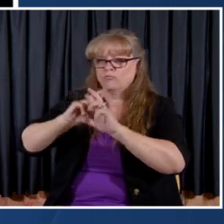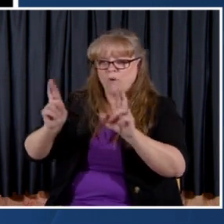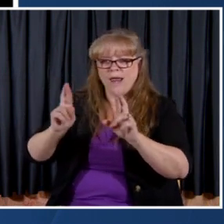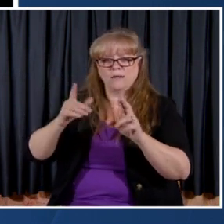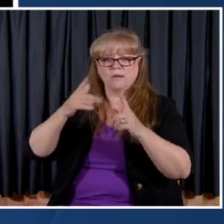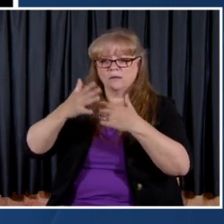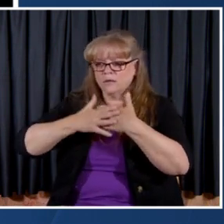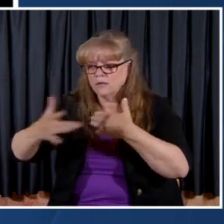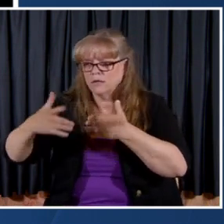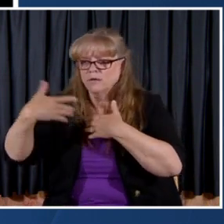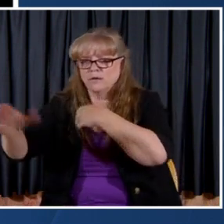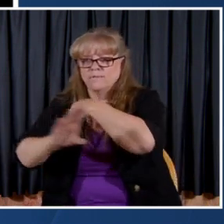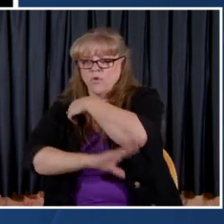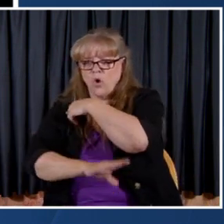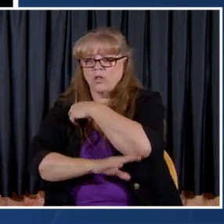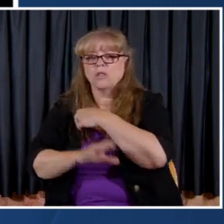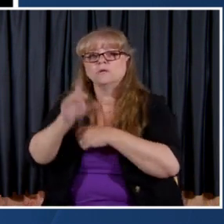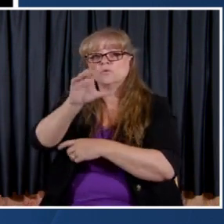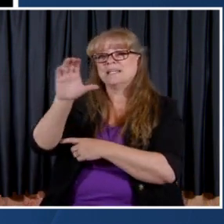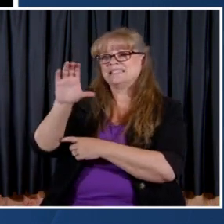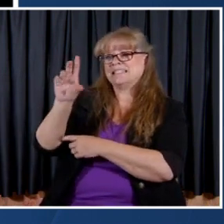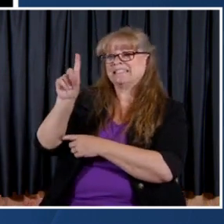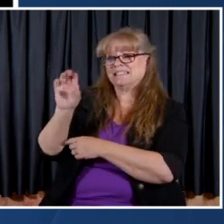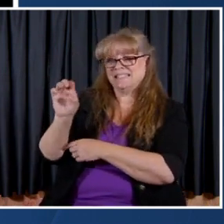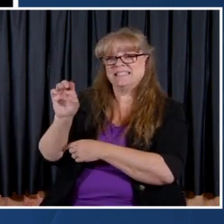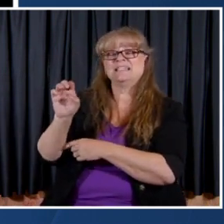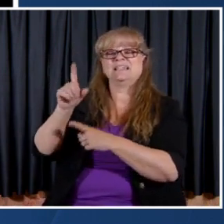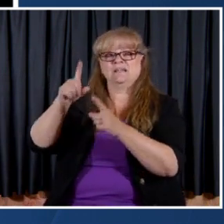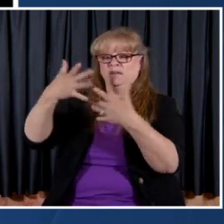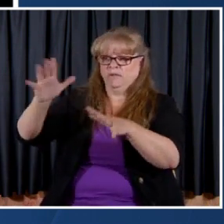best practices for when they return in the fall.